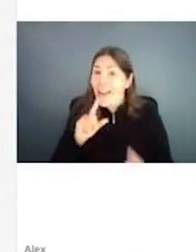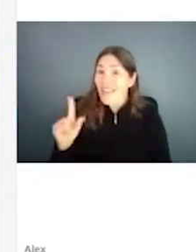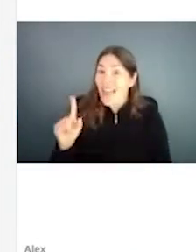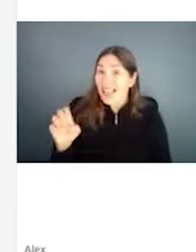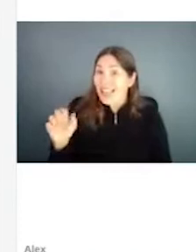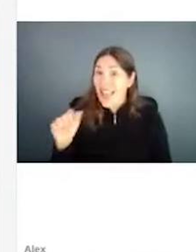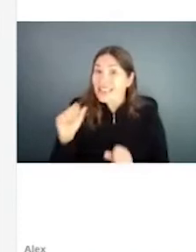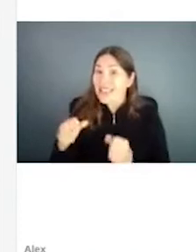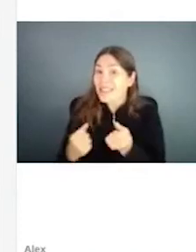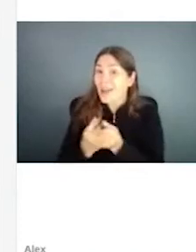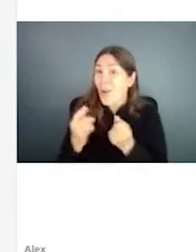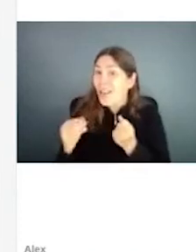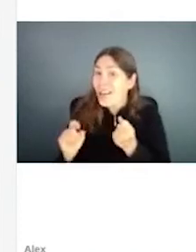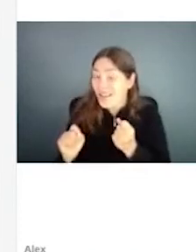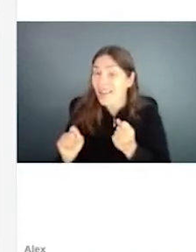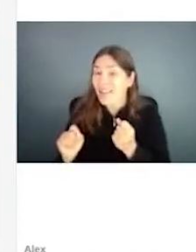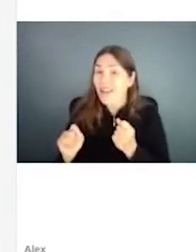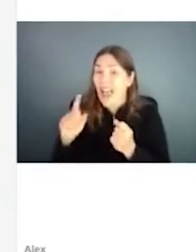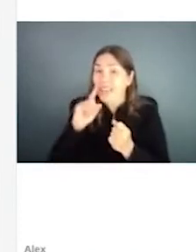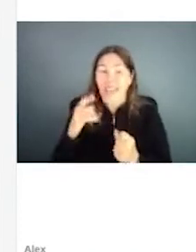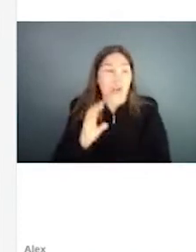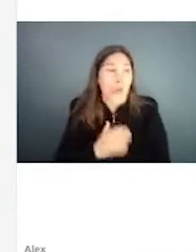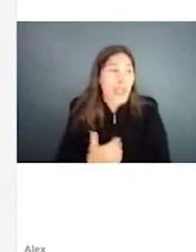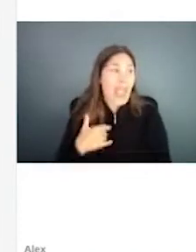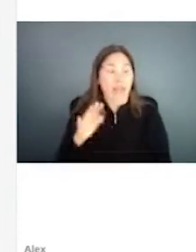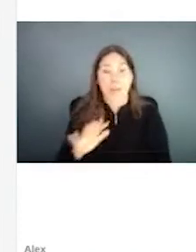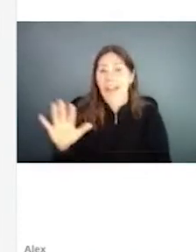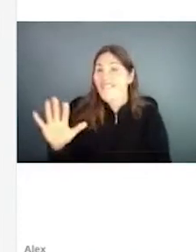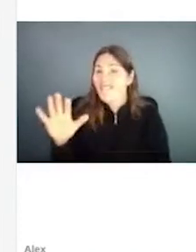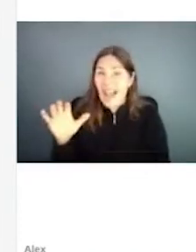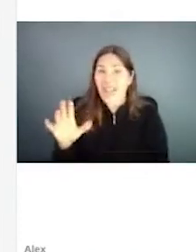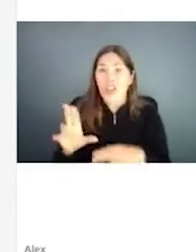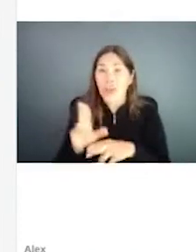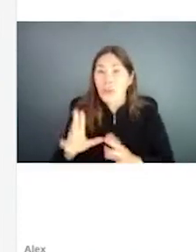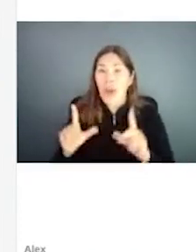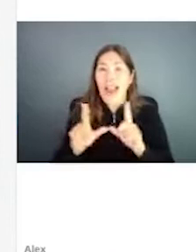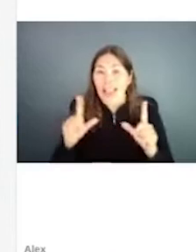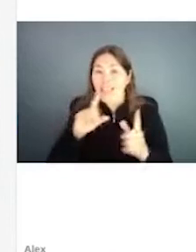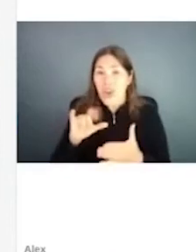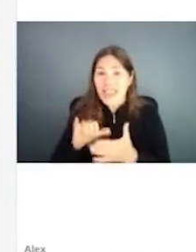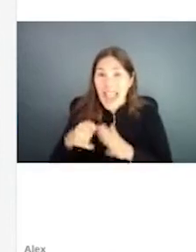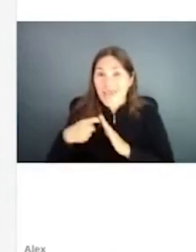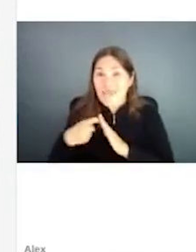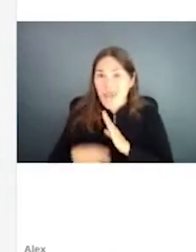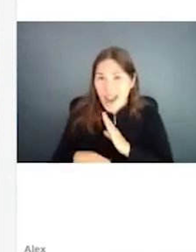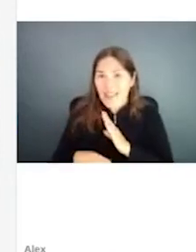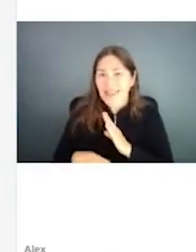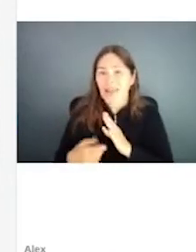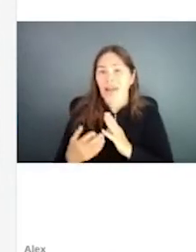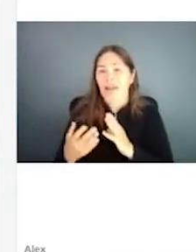it, we're getting, I think, 500 user license for that price.